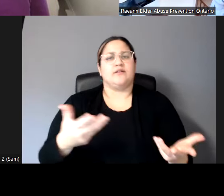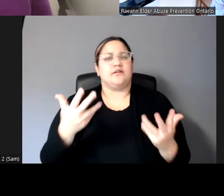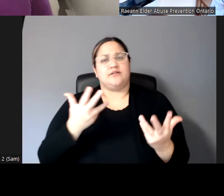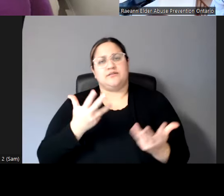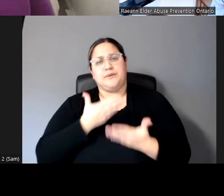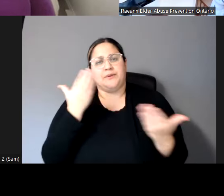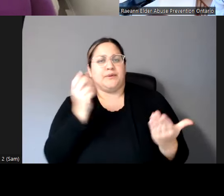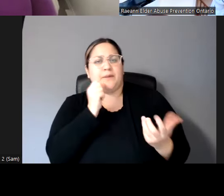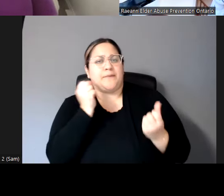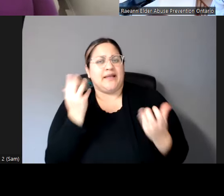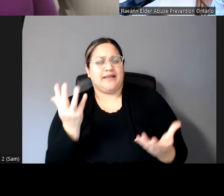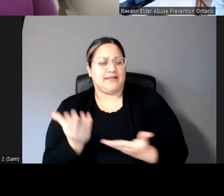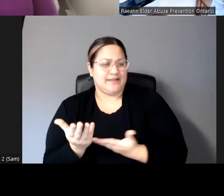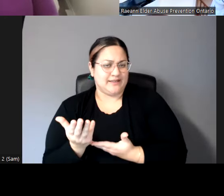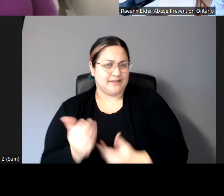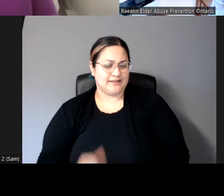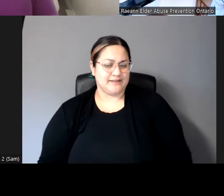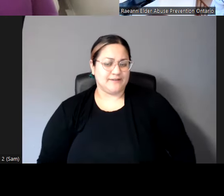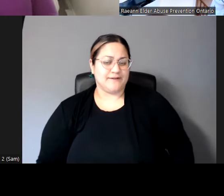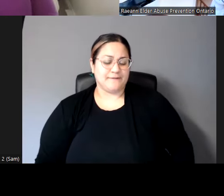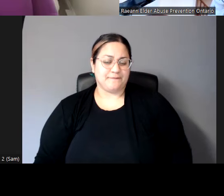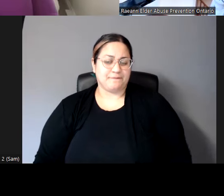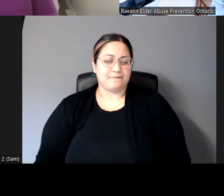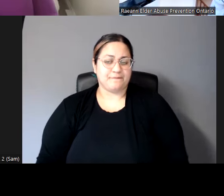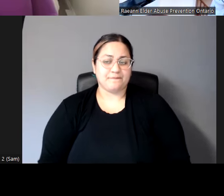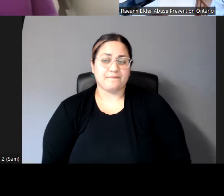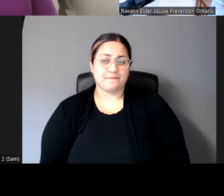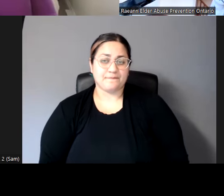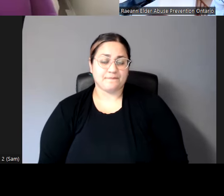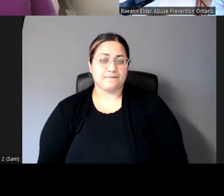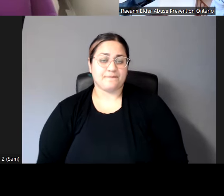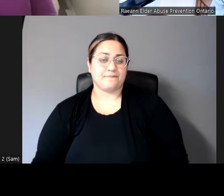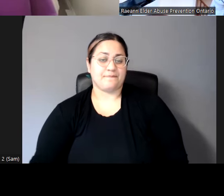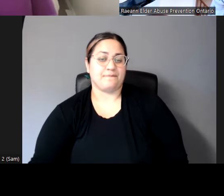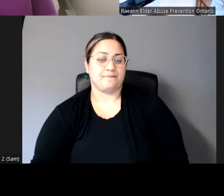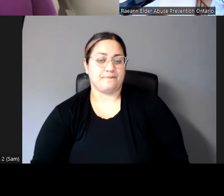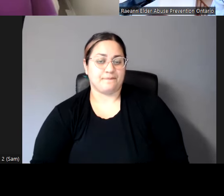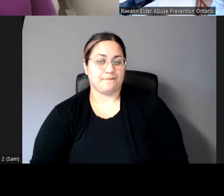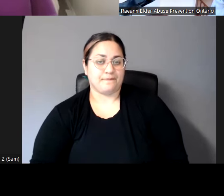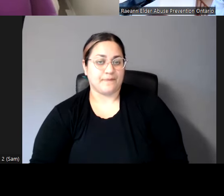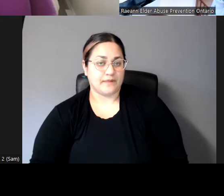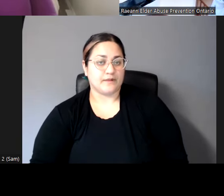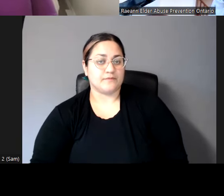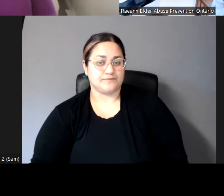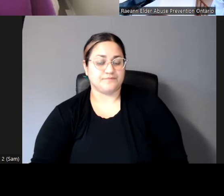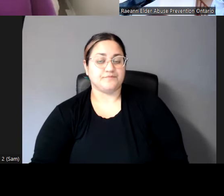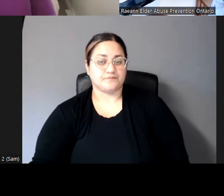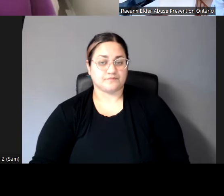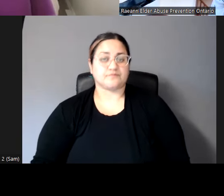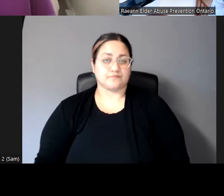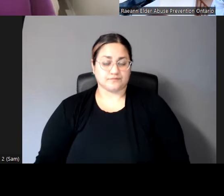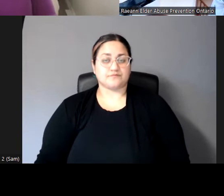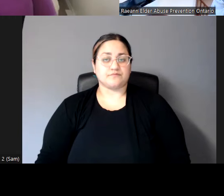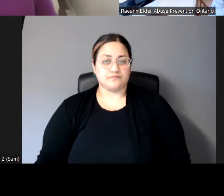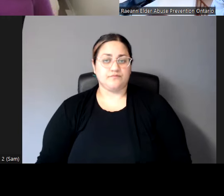to be interested in diagnosing because that is their specialty, we simply just don't have enough people in those areas,